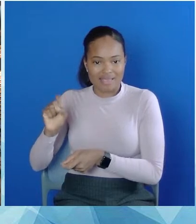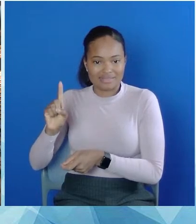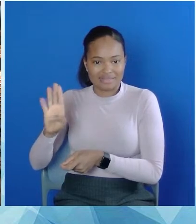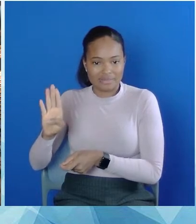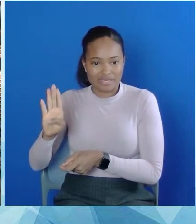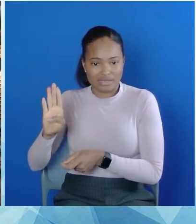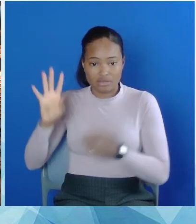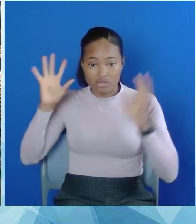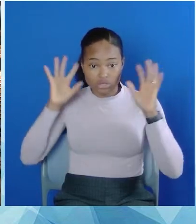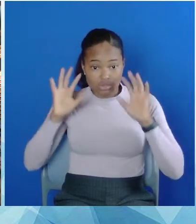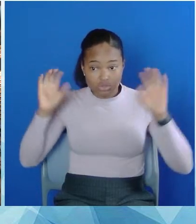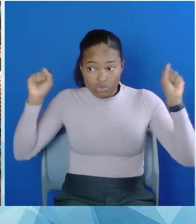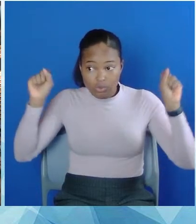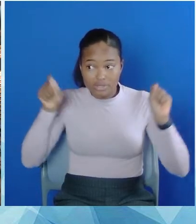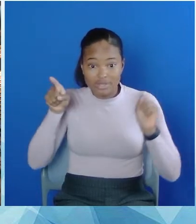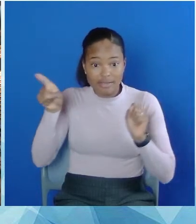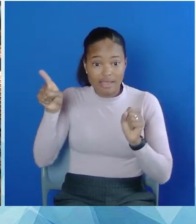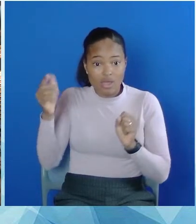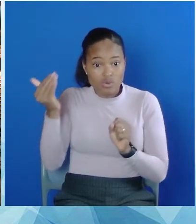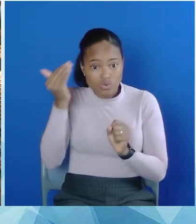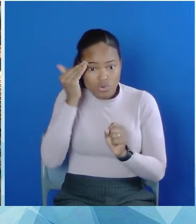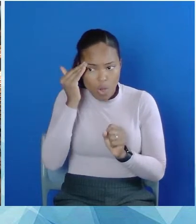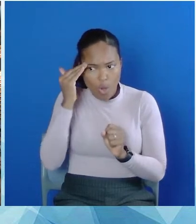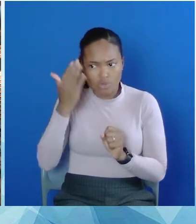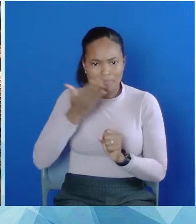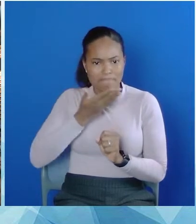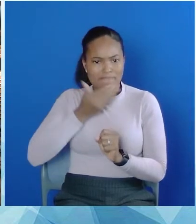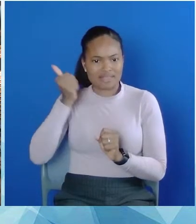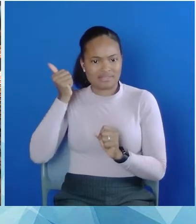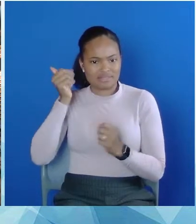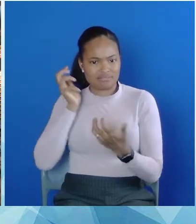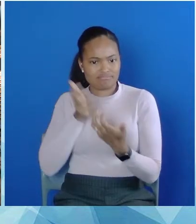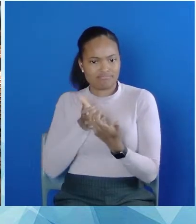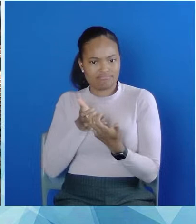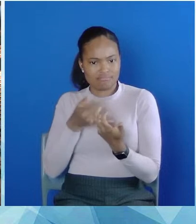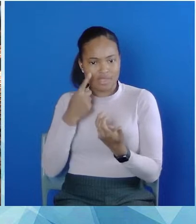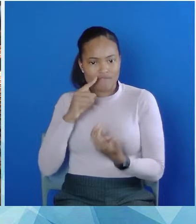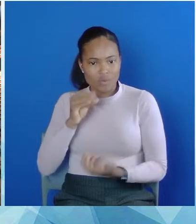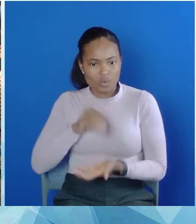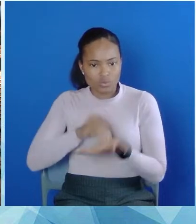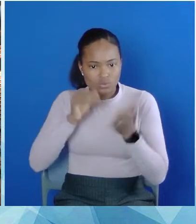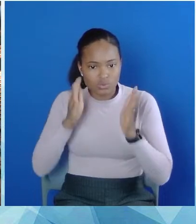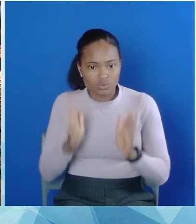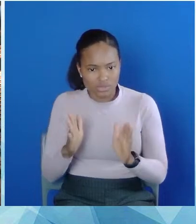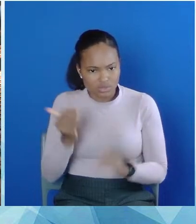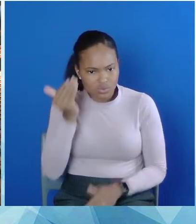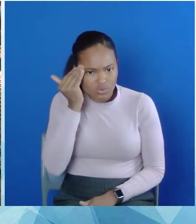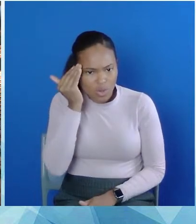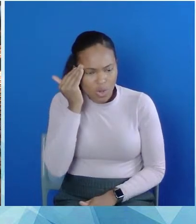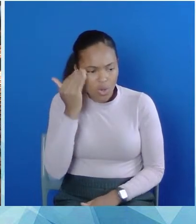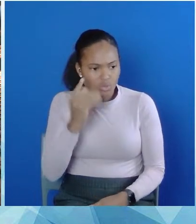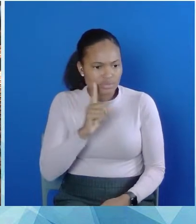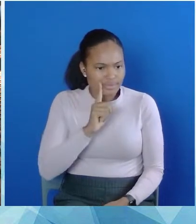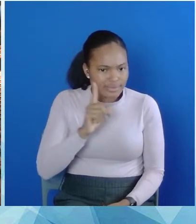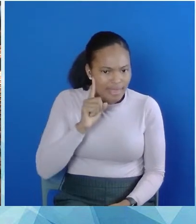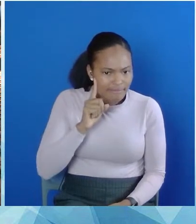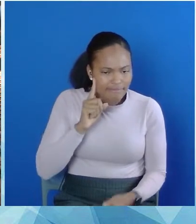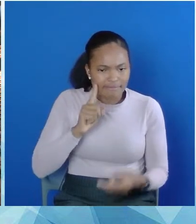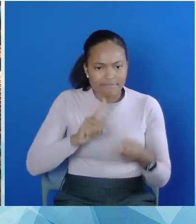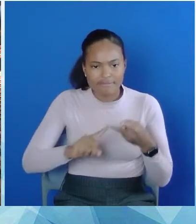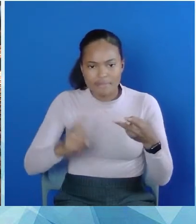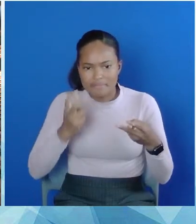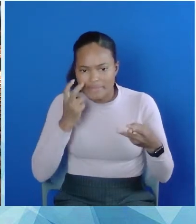superintendent knows what is best for our students here, for our deaf,